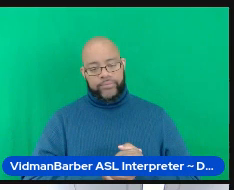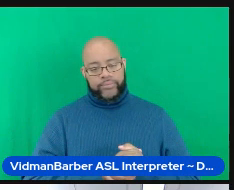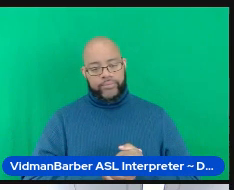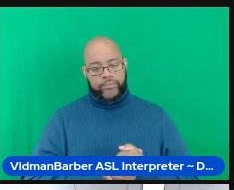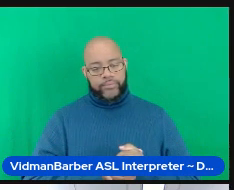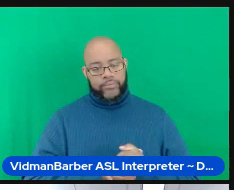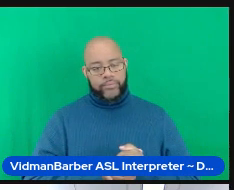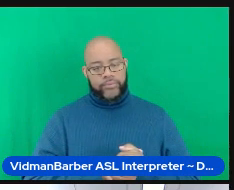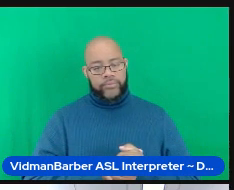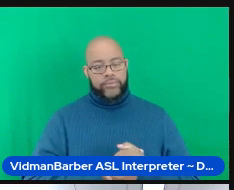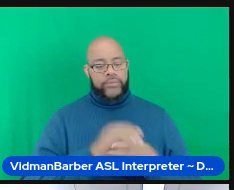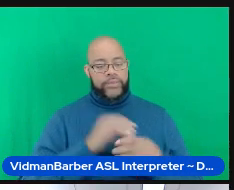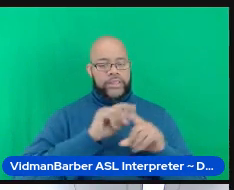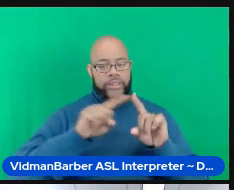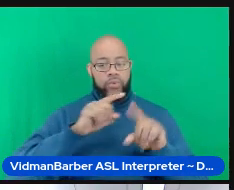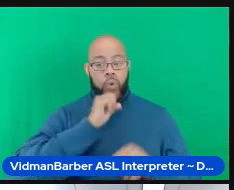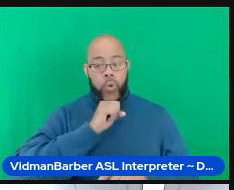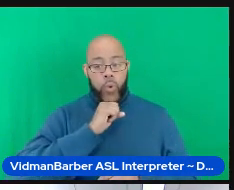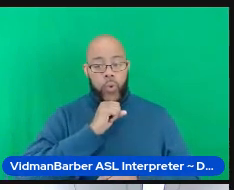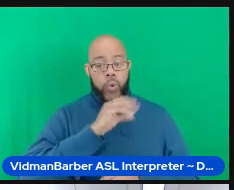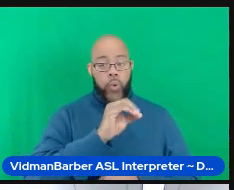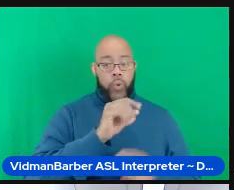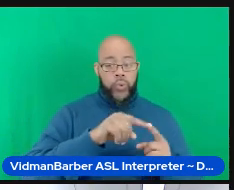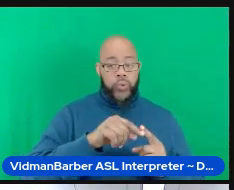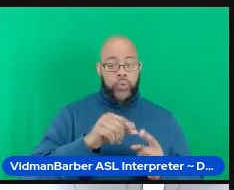children aged from 0 to 18 years,